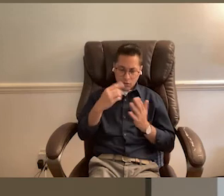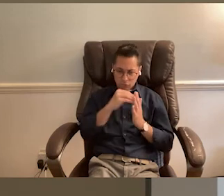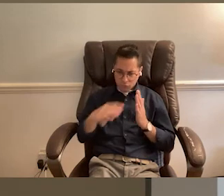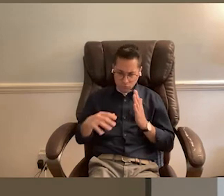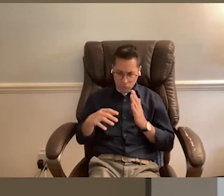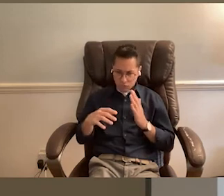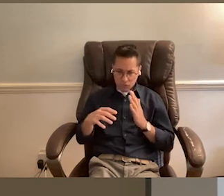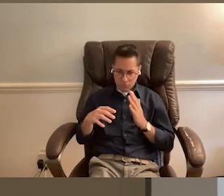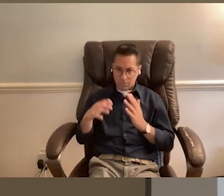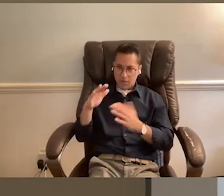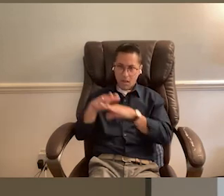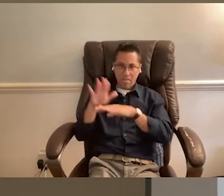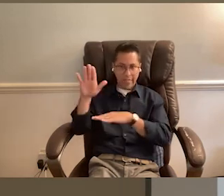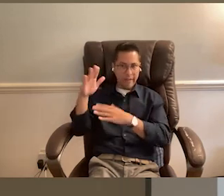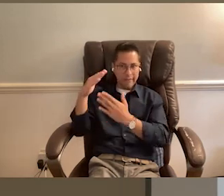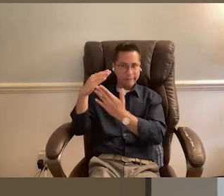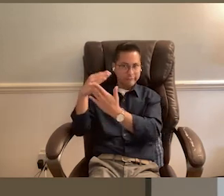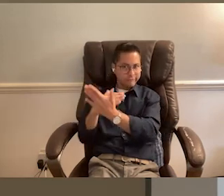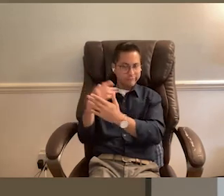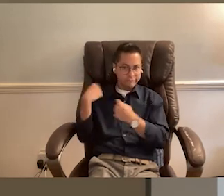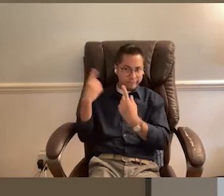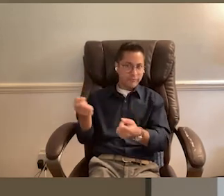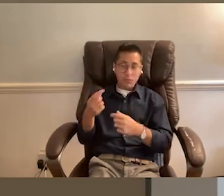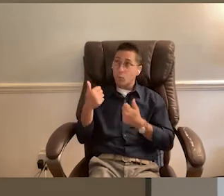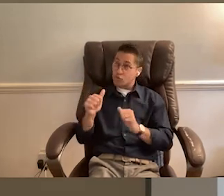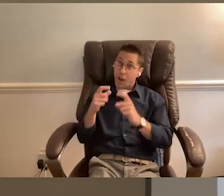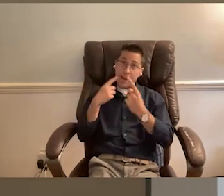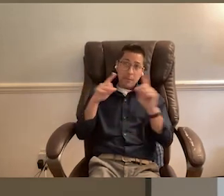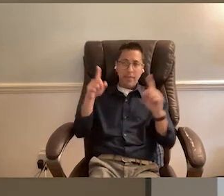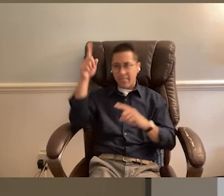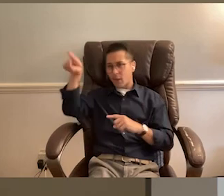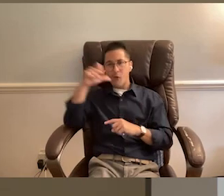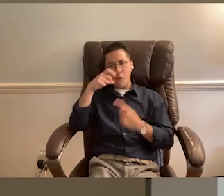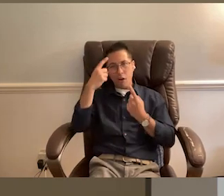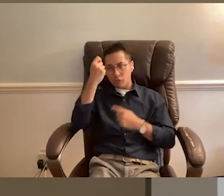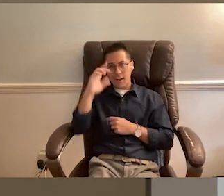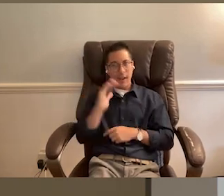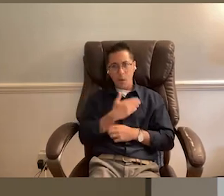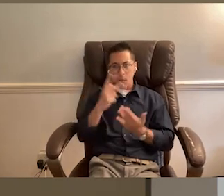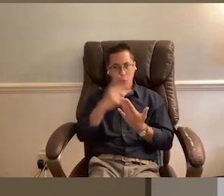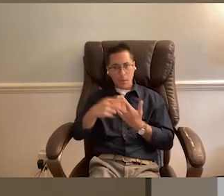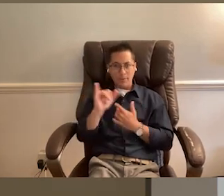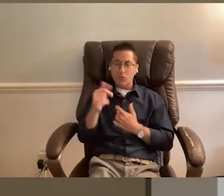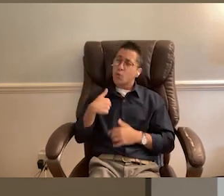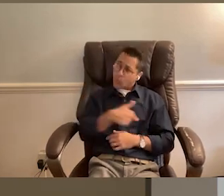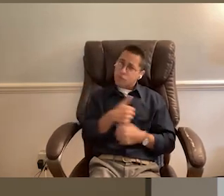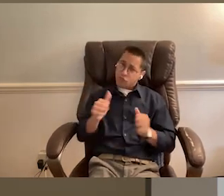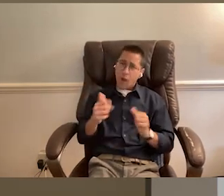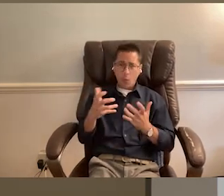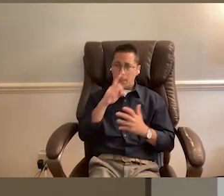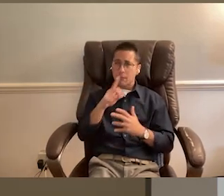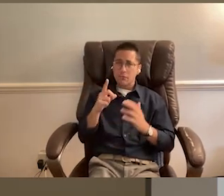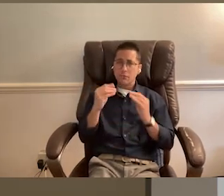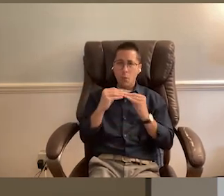since family empowerment has been paying for it, the family has been saving up knowing that they will need to maybe do more out of pocket. The following years, we